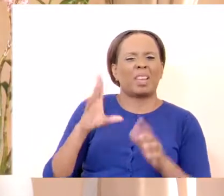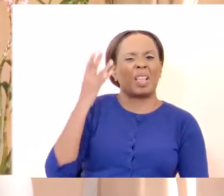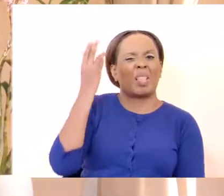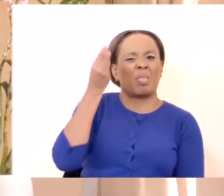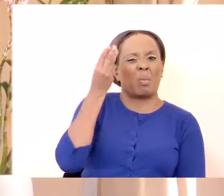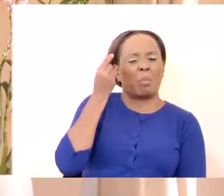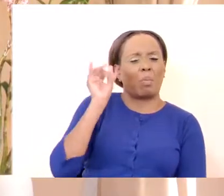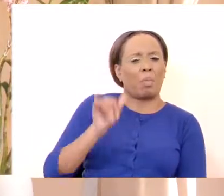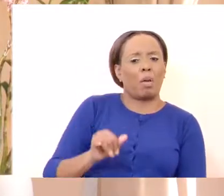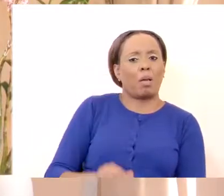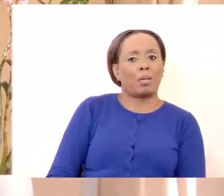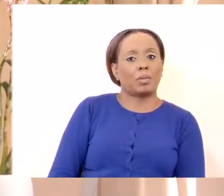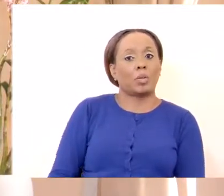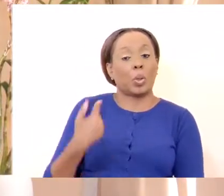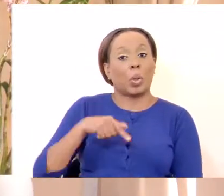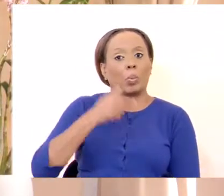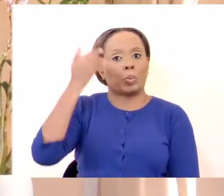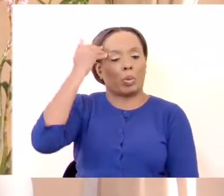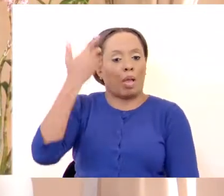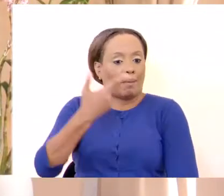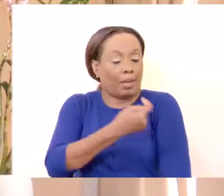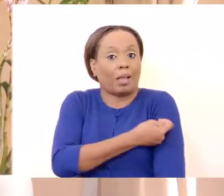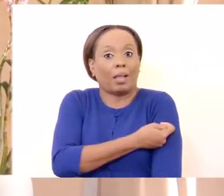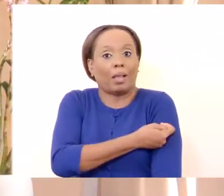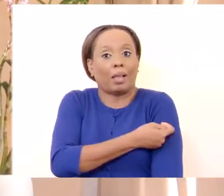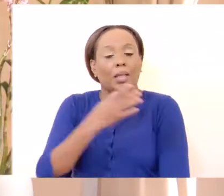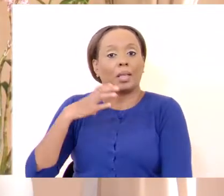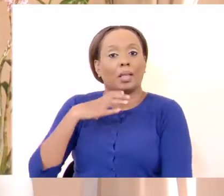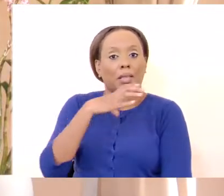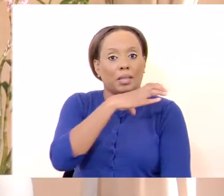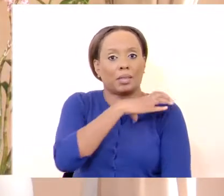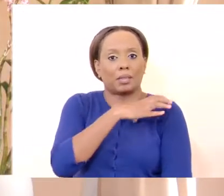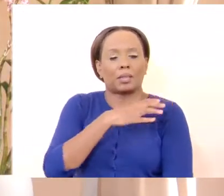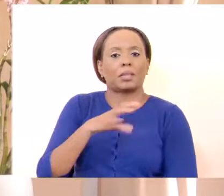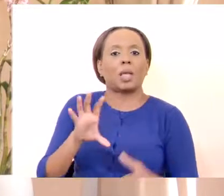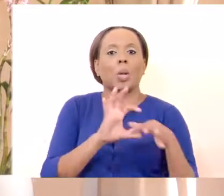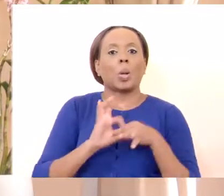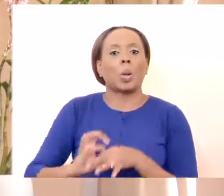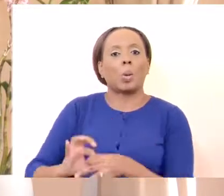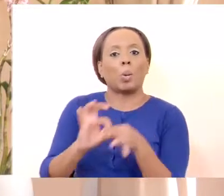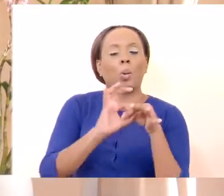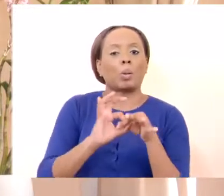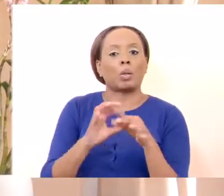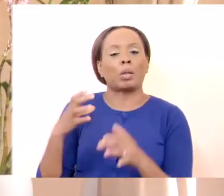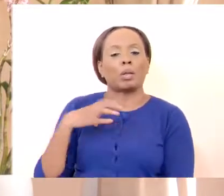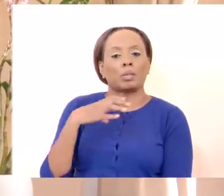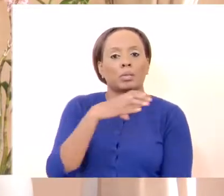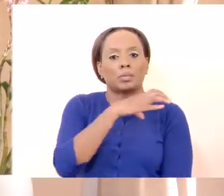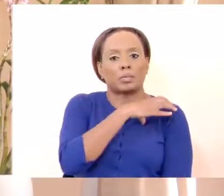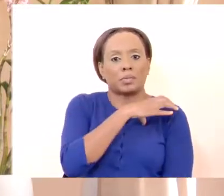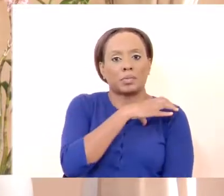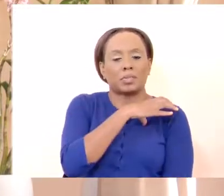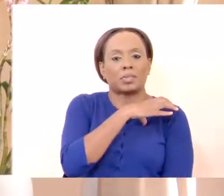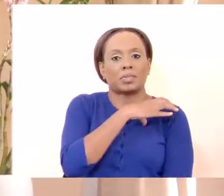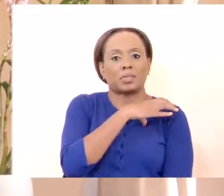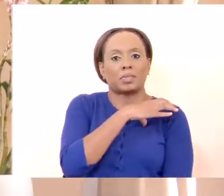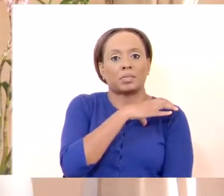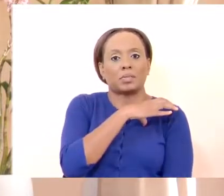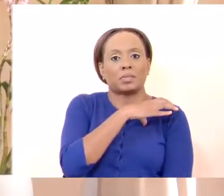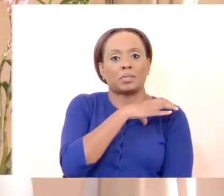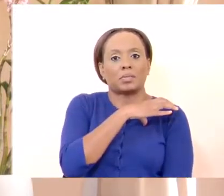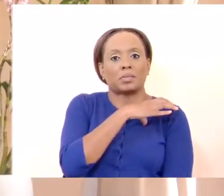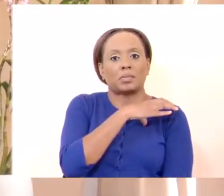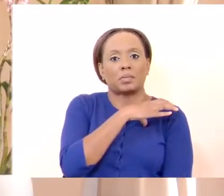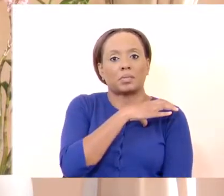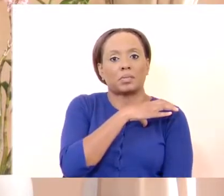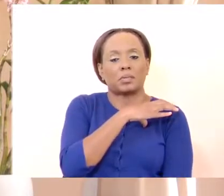also that the vaccine committee, the coordinating committee, they have also been looking at having